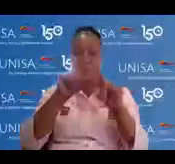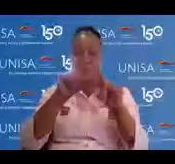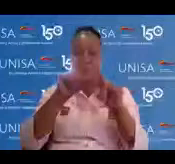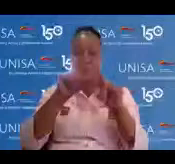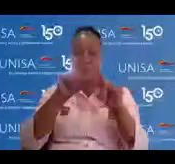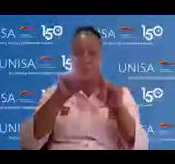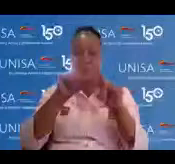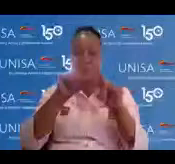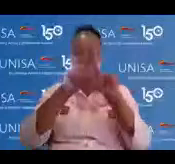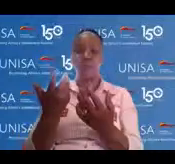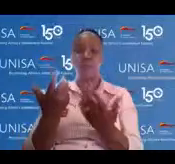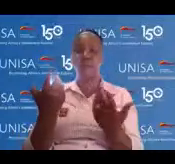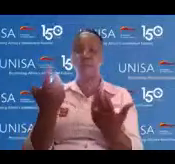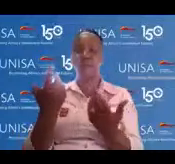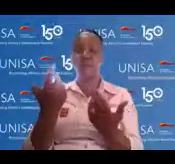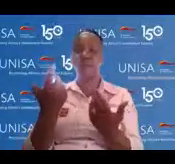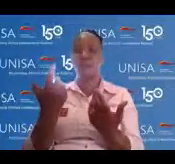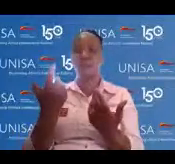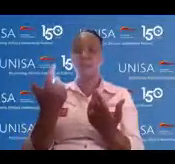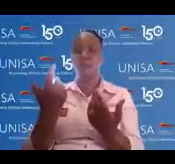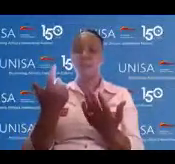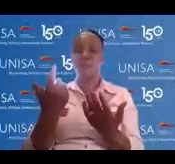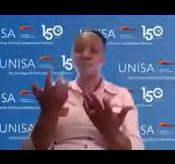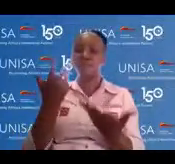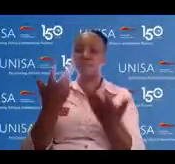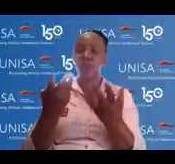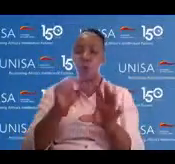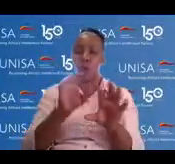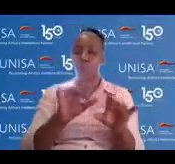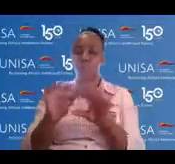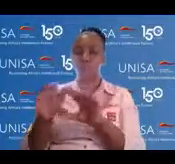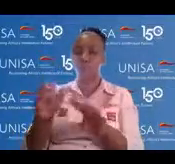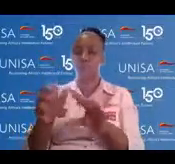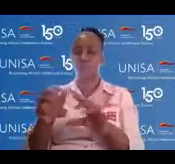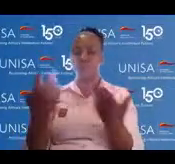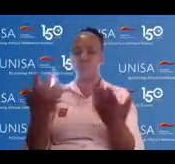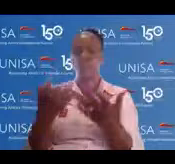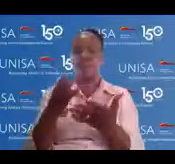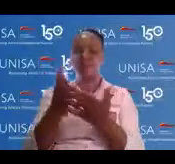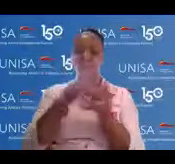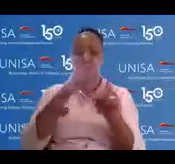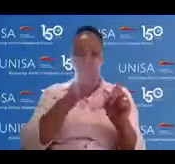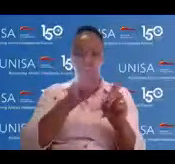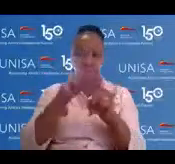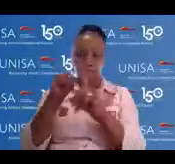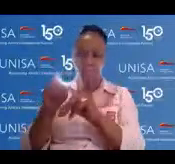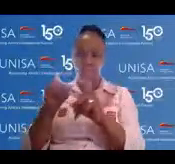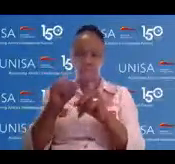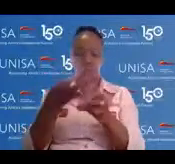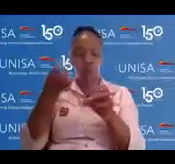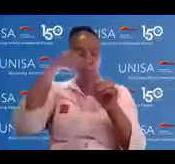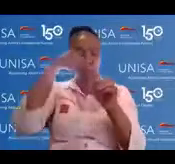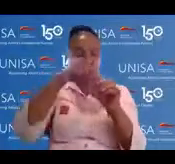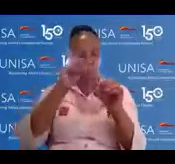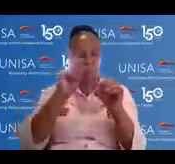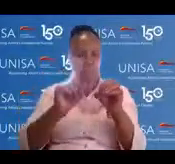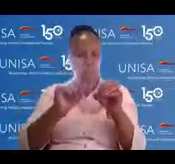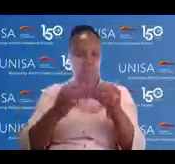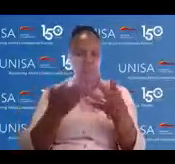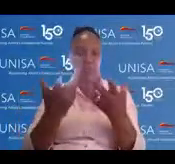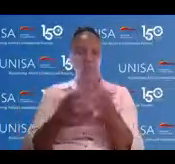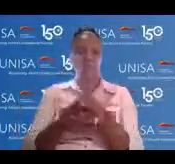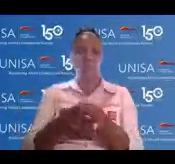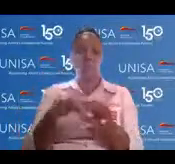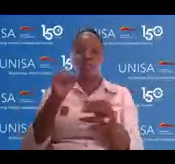you've written it out or you typed it out, you take pictures of the content. So you scan all the pages. You'll see here,